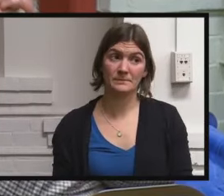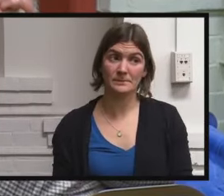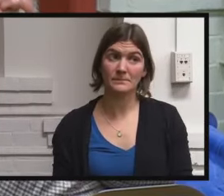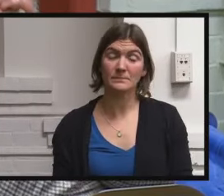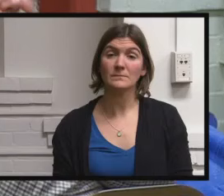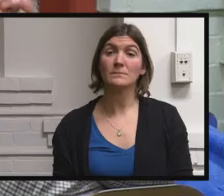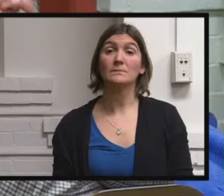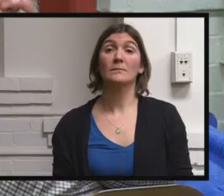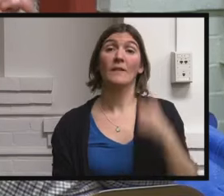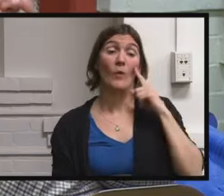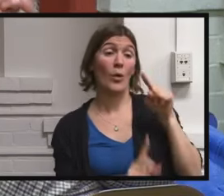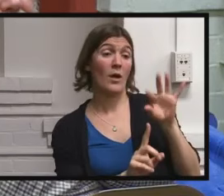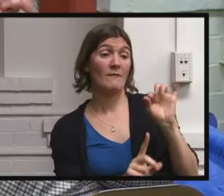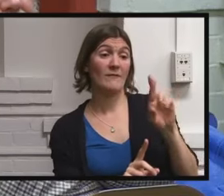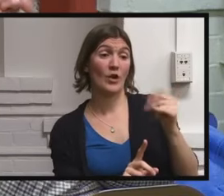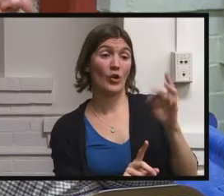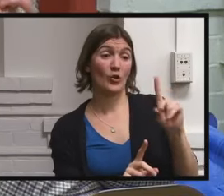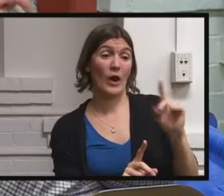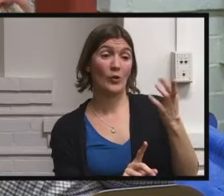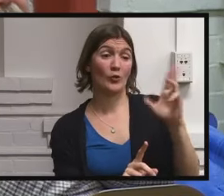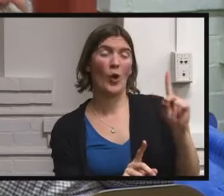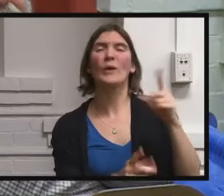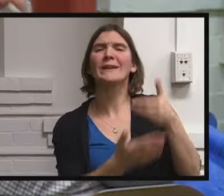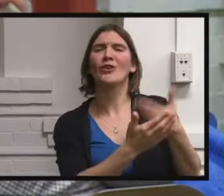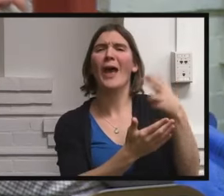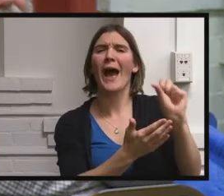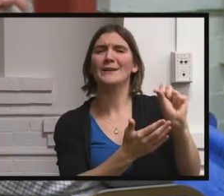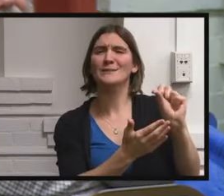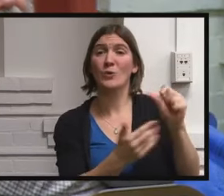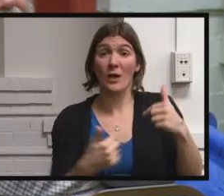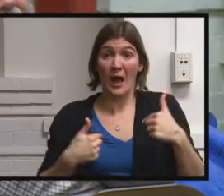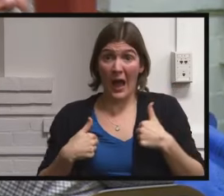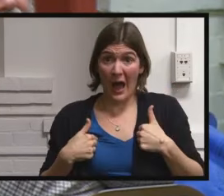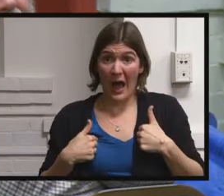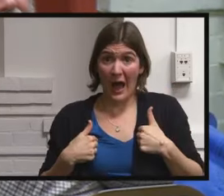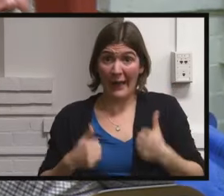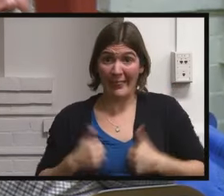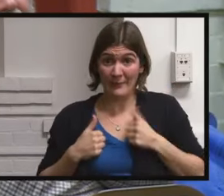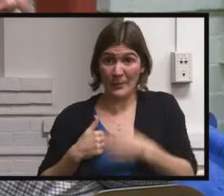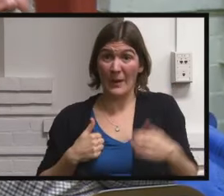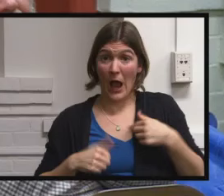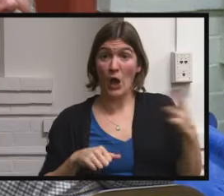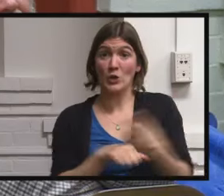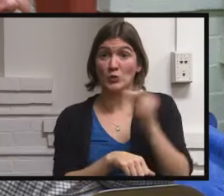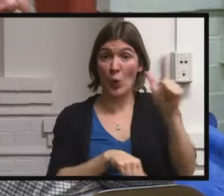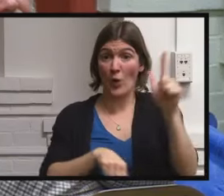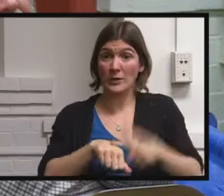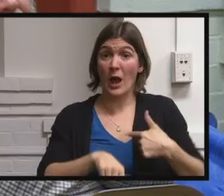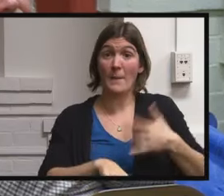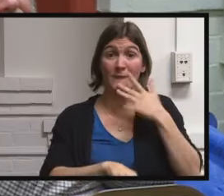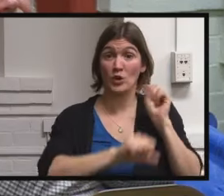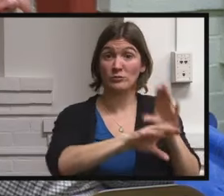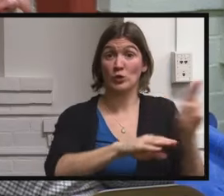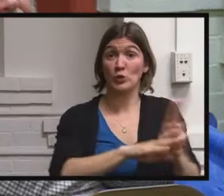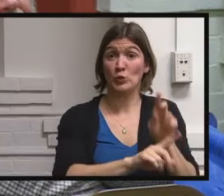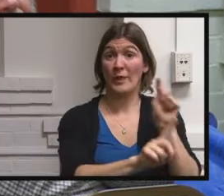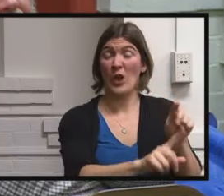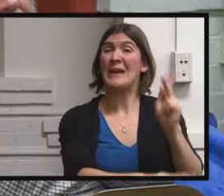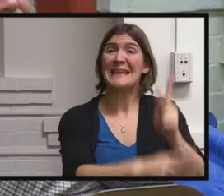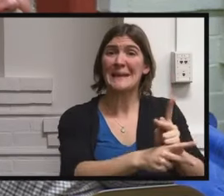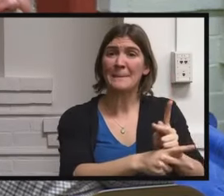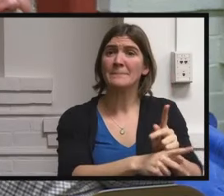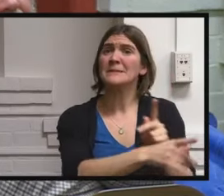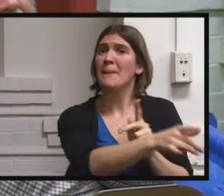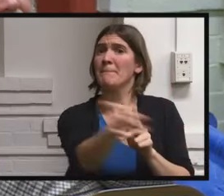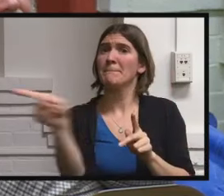As far as the Fairground Road thing goes, I, as a resident, use it all the time. I want it there. Many residents feel the same